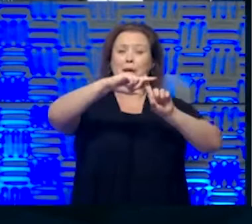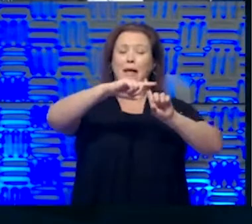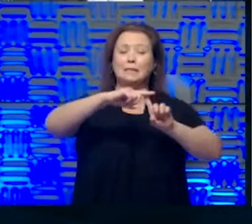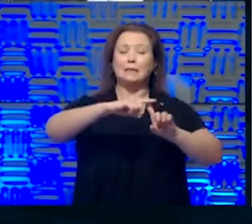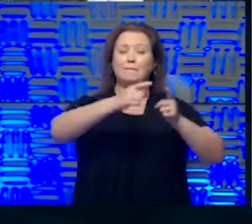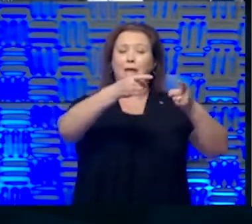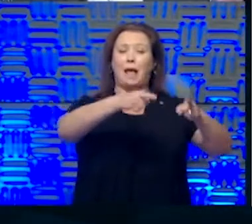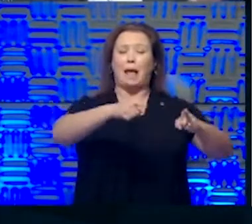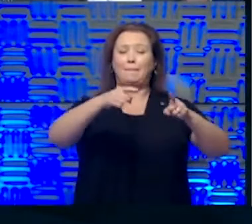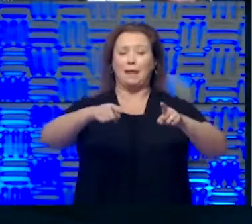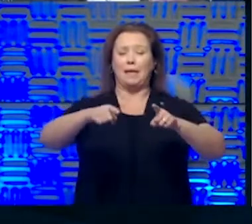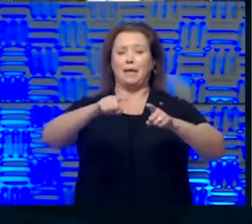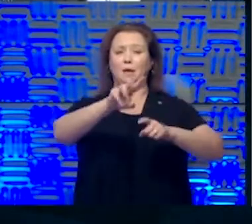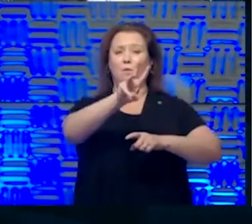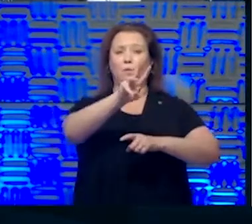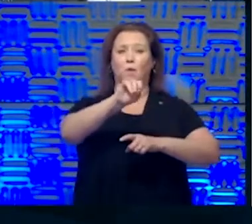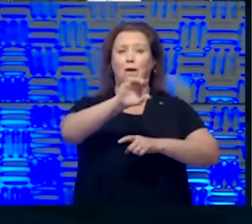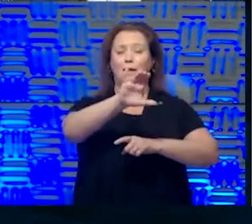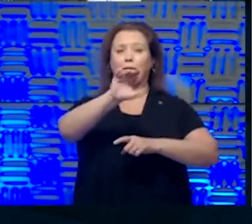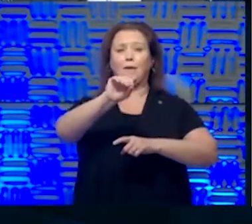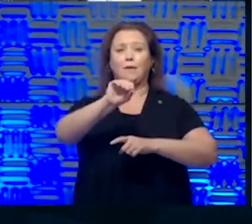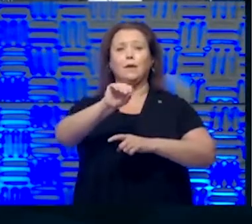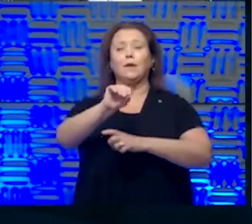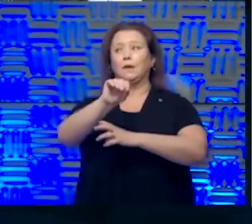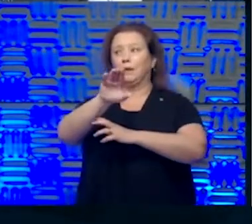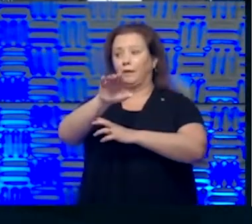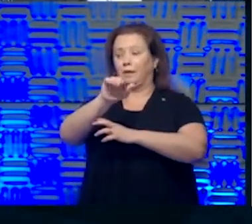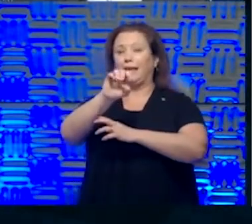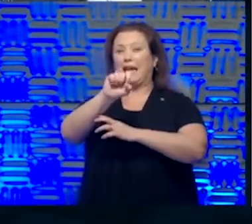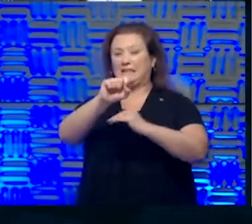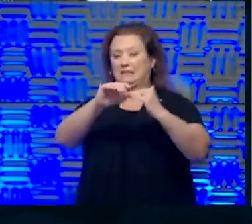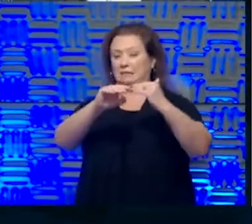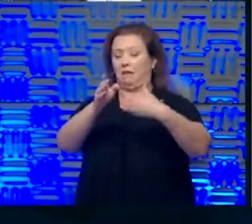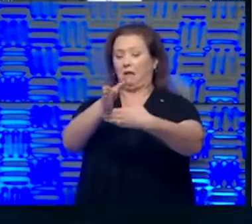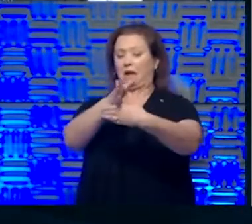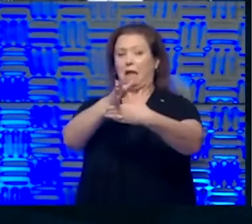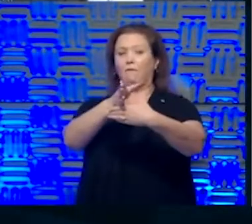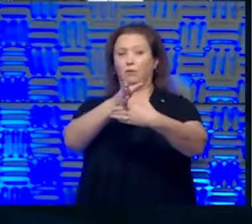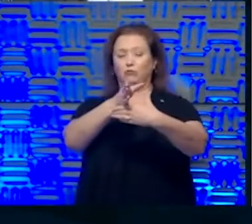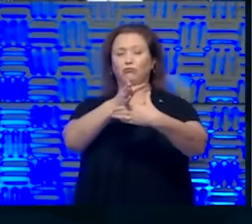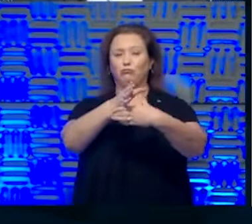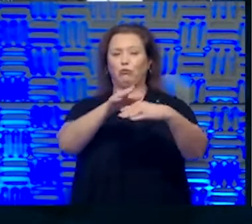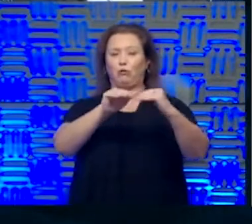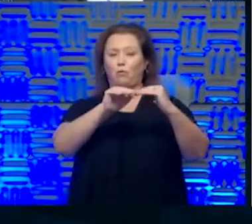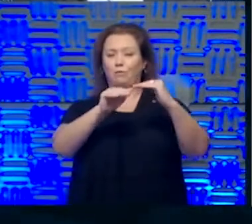So we've really got the cases on average moving down. Next,